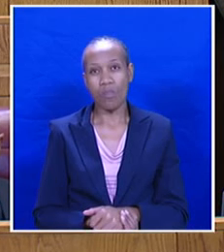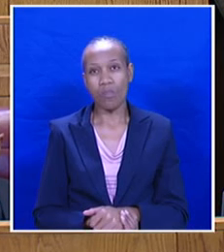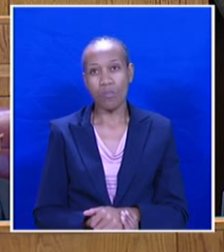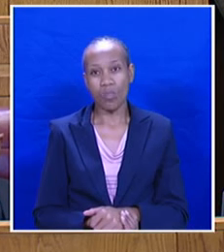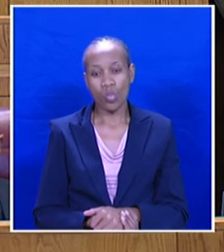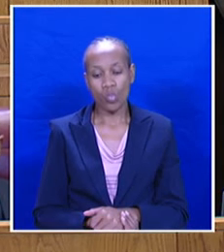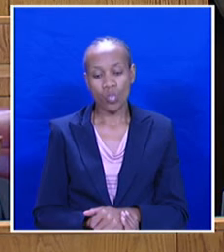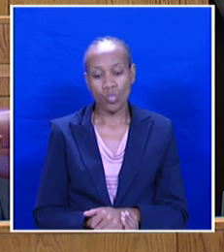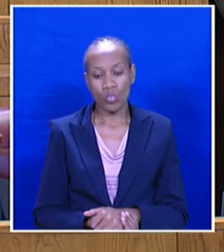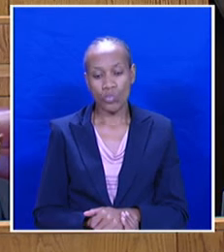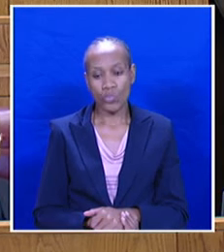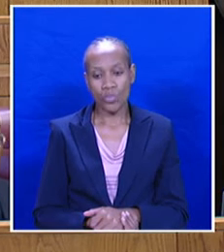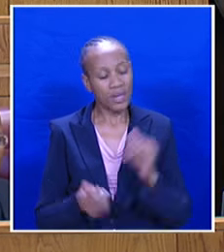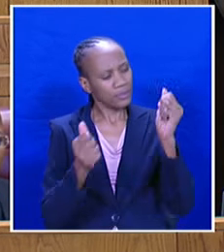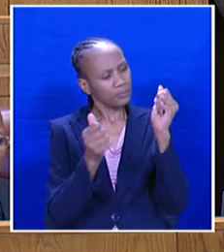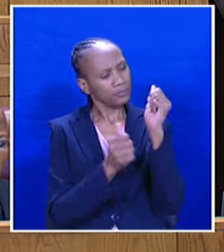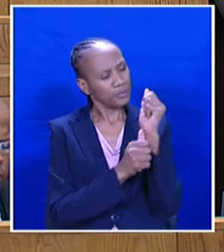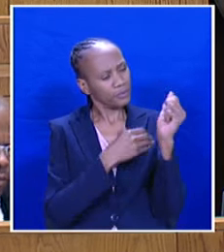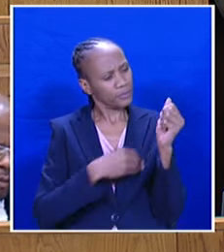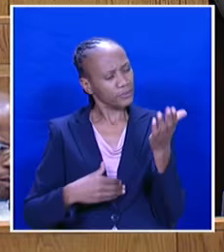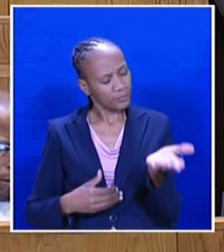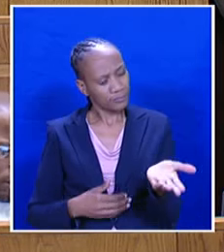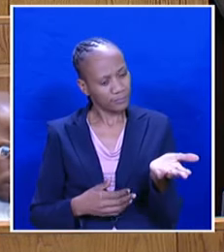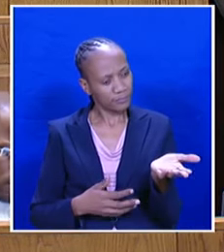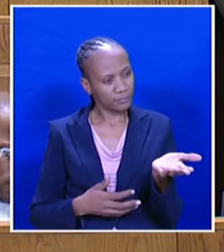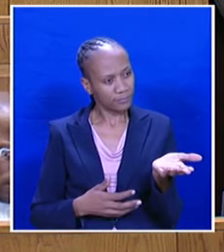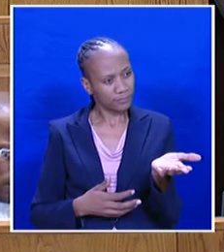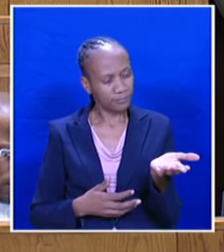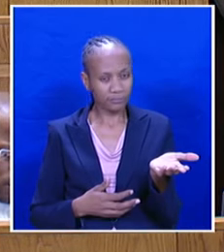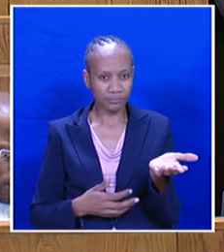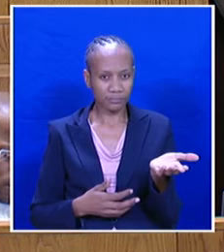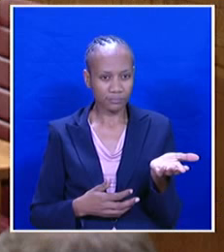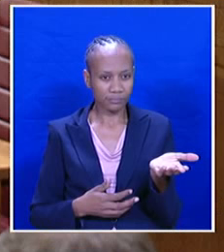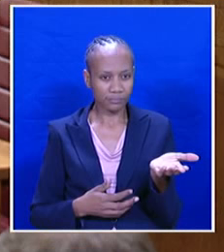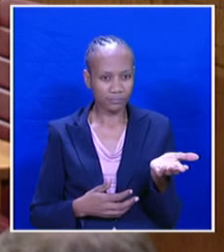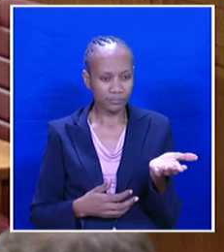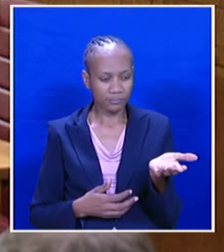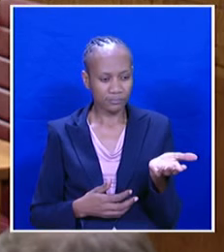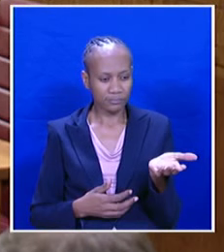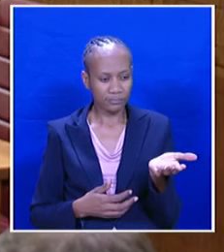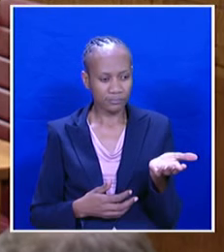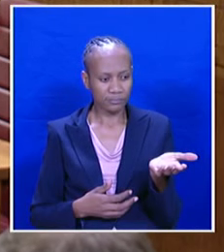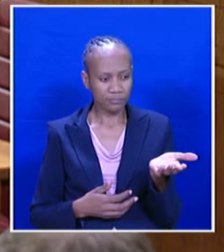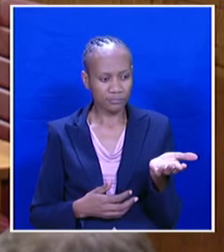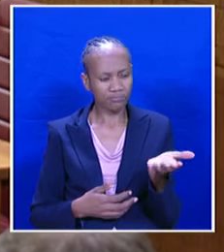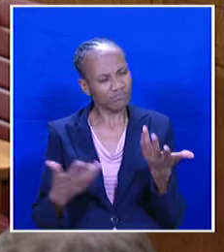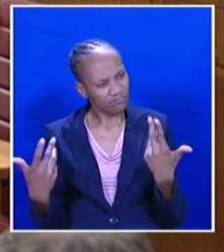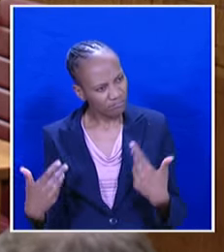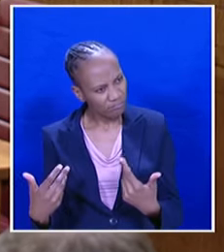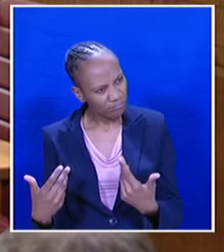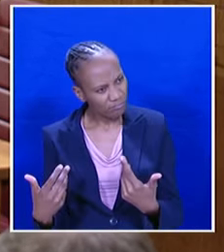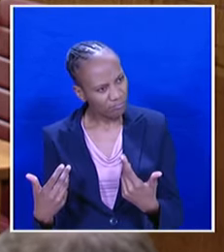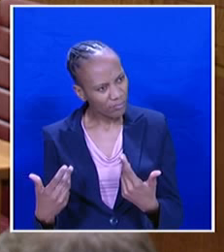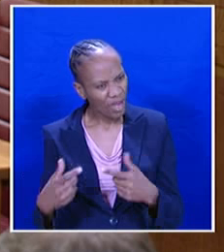Honourable Deputy President, has the government signed any bilateral cooperation with